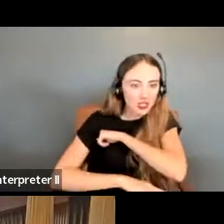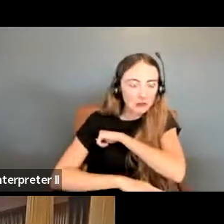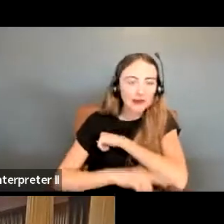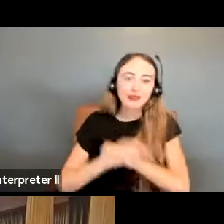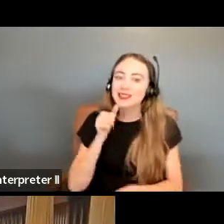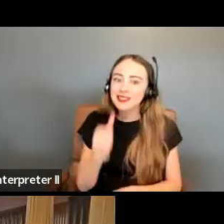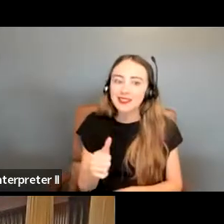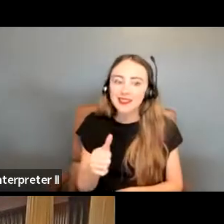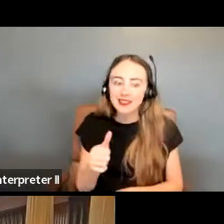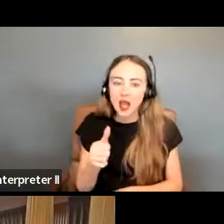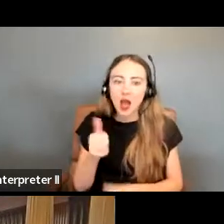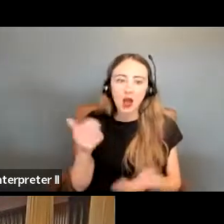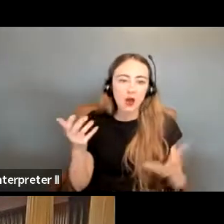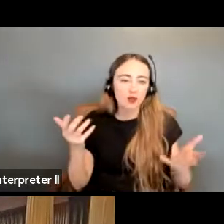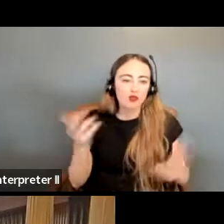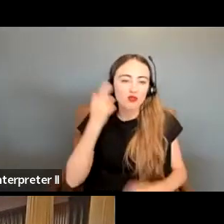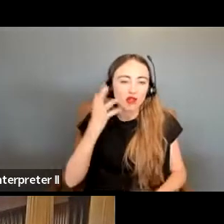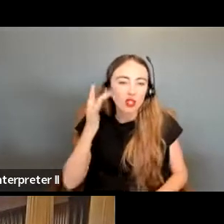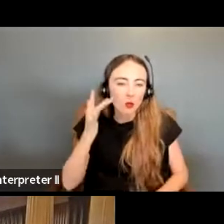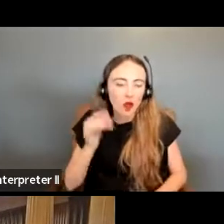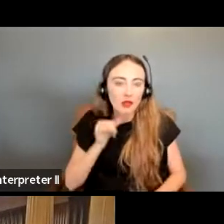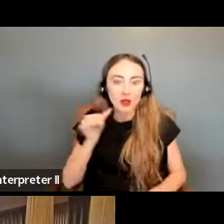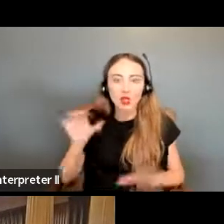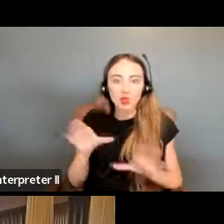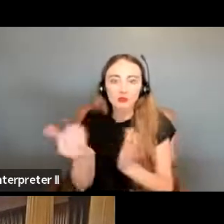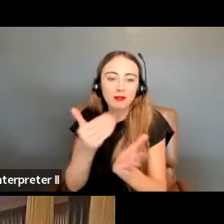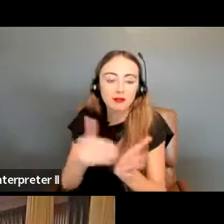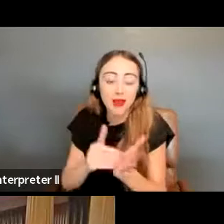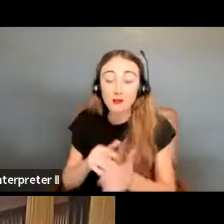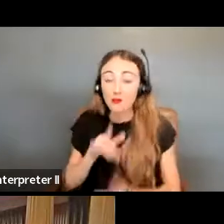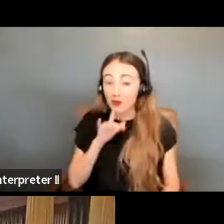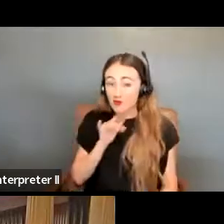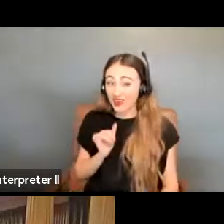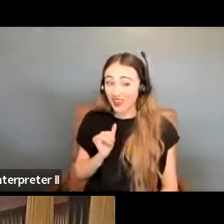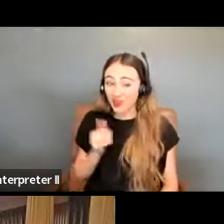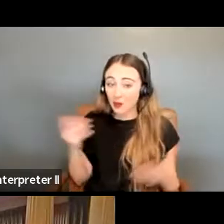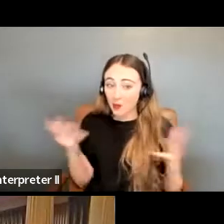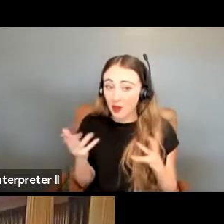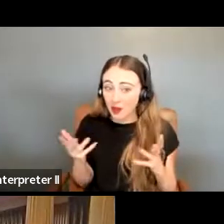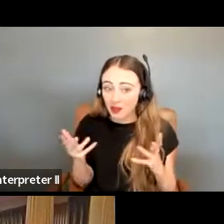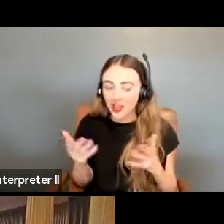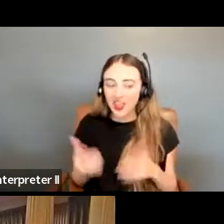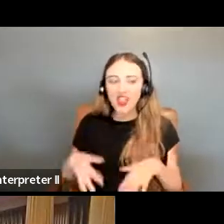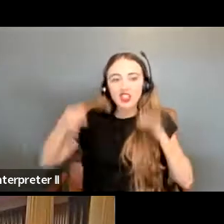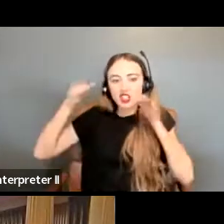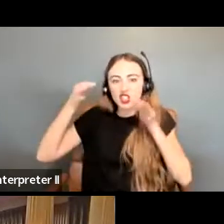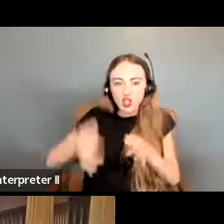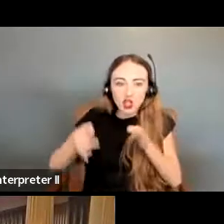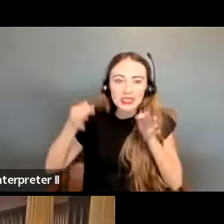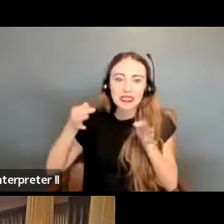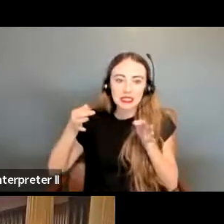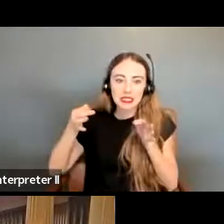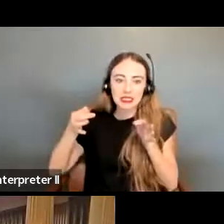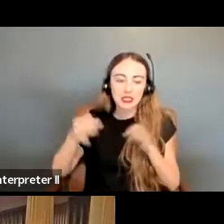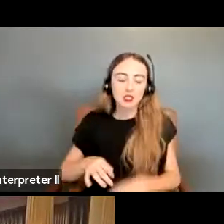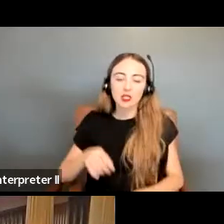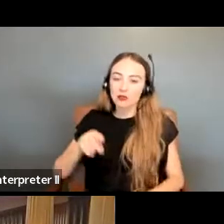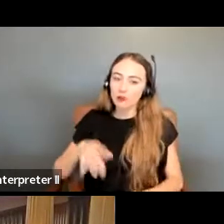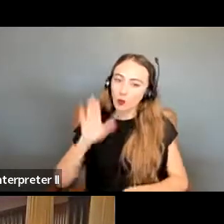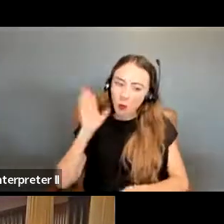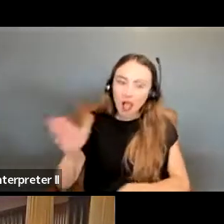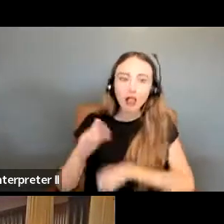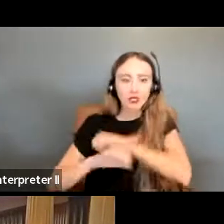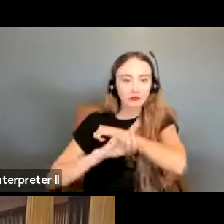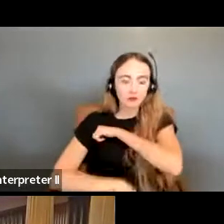what makes that punishment an effective deterrence. Rather, what actually creates a deterrent effect is the certainty of punishment, the likelihood an offender will be caught, and